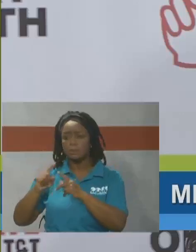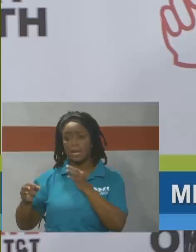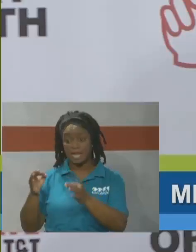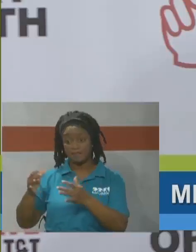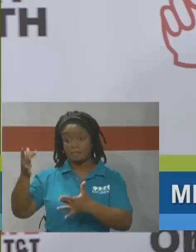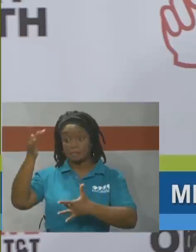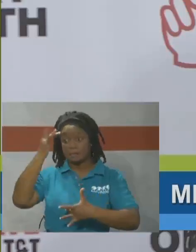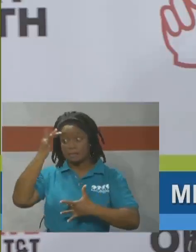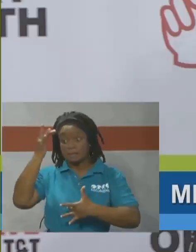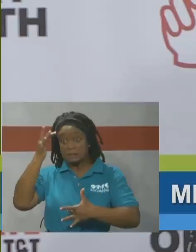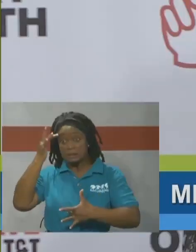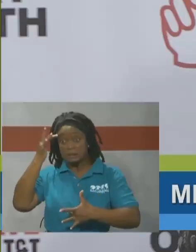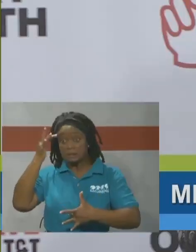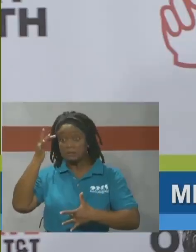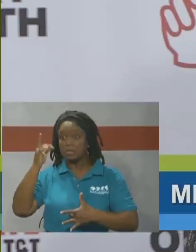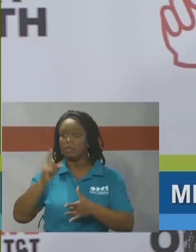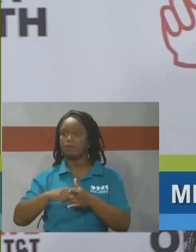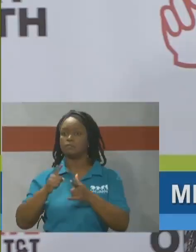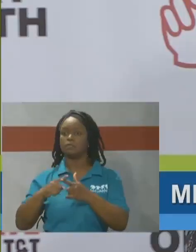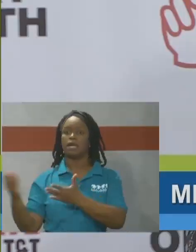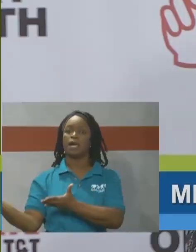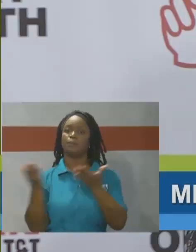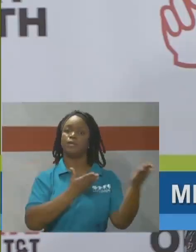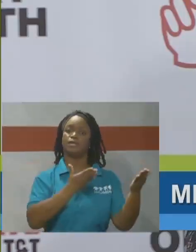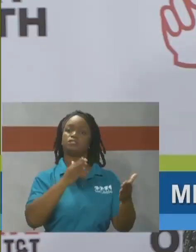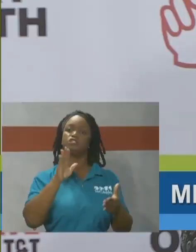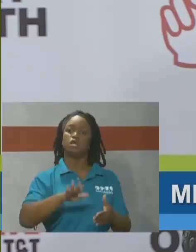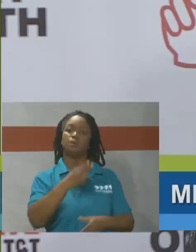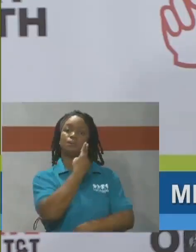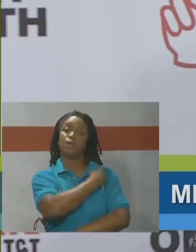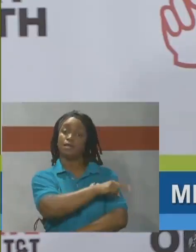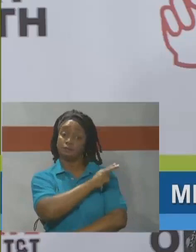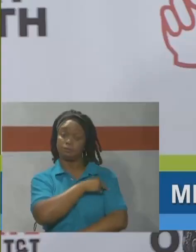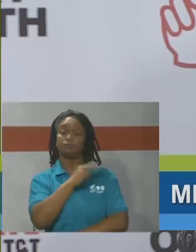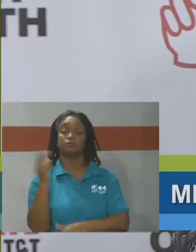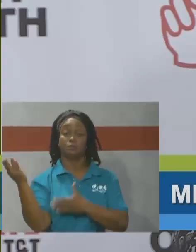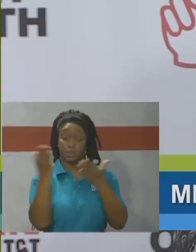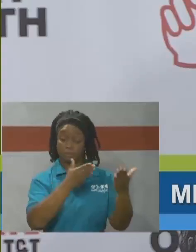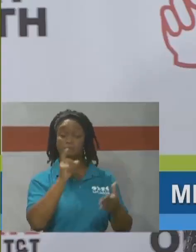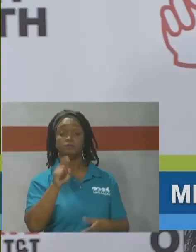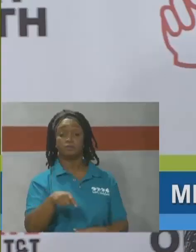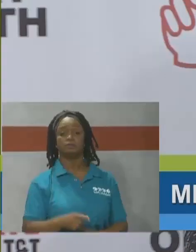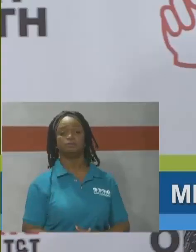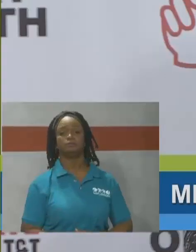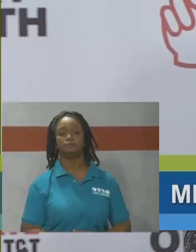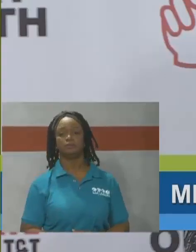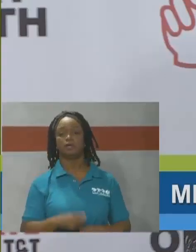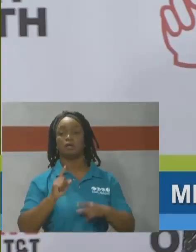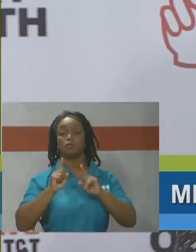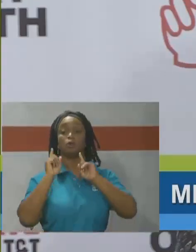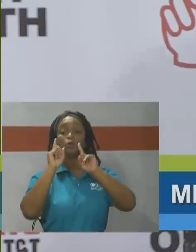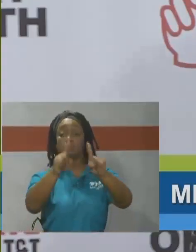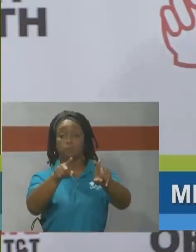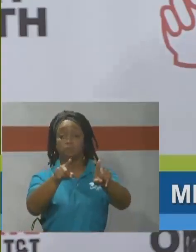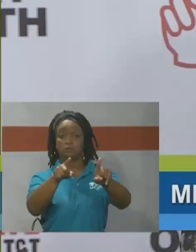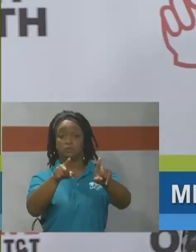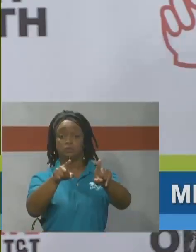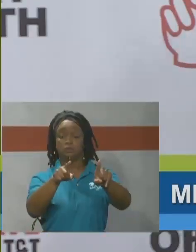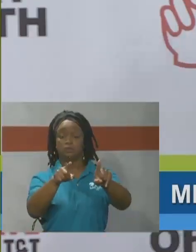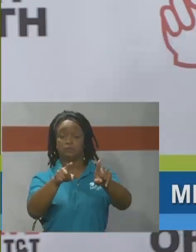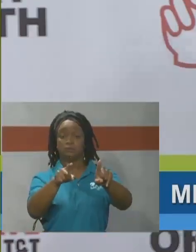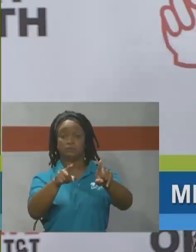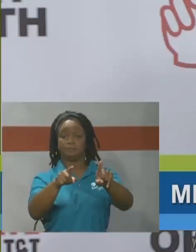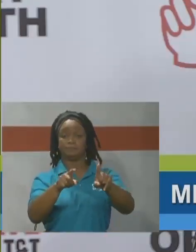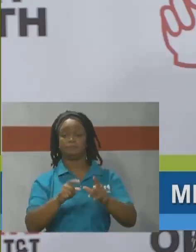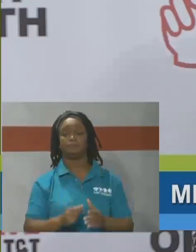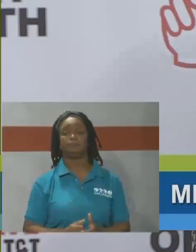someone check. And when you do, I always make sure and tell parents this, when you do go to that health facility, make sure you leave